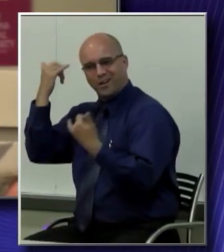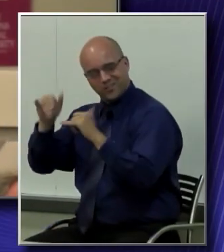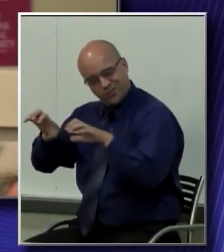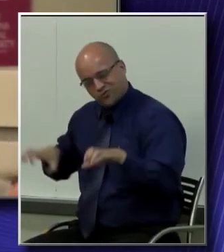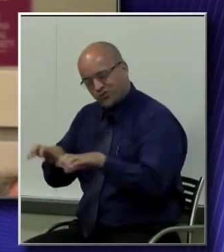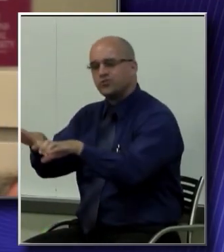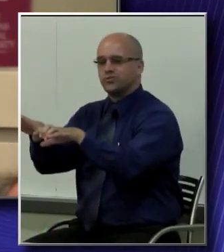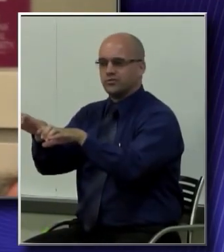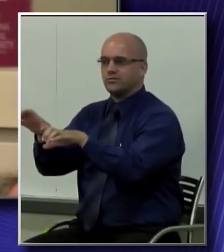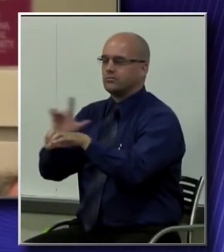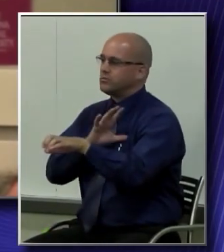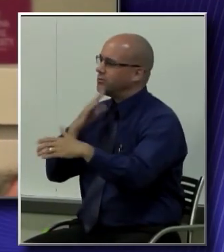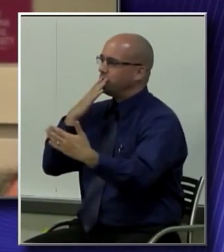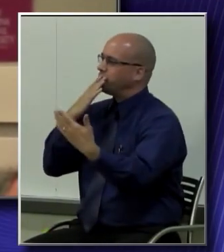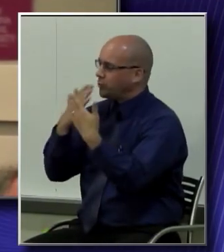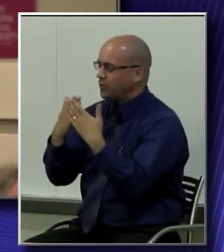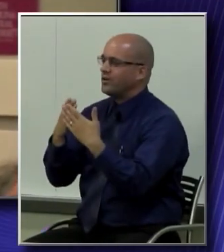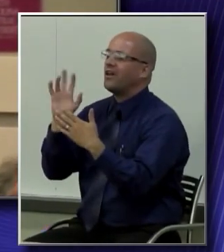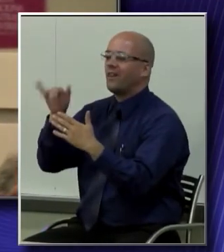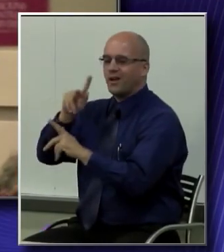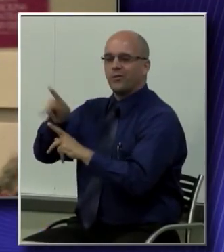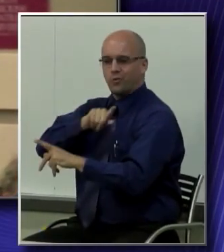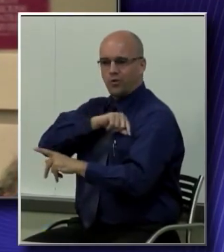next president. Thank you.